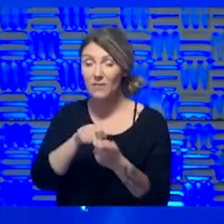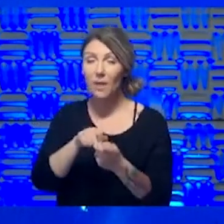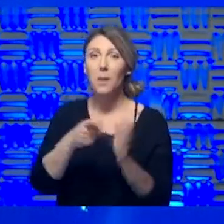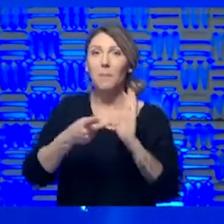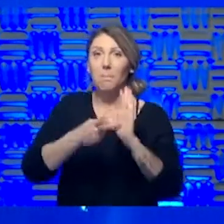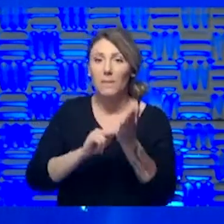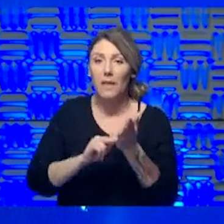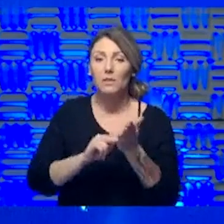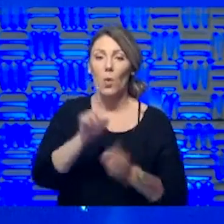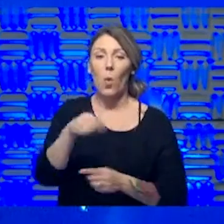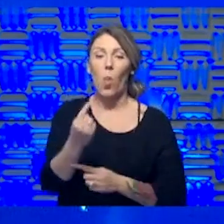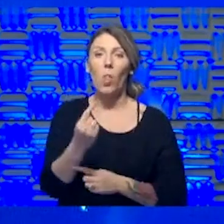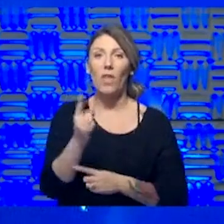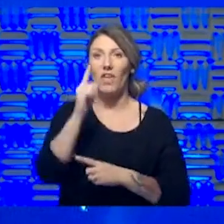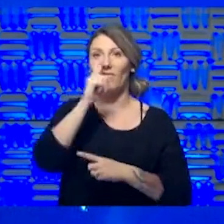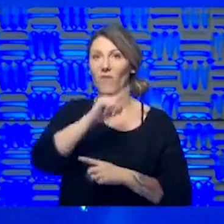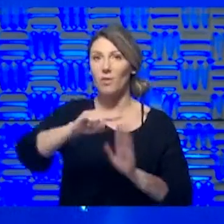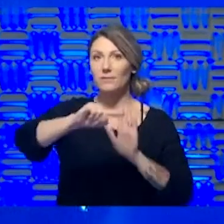negative 1 in 100.